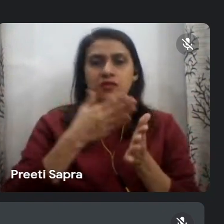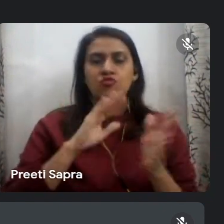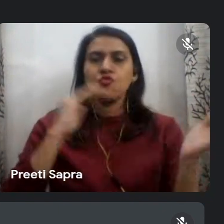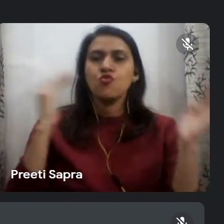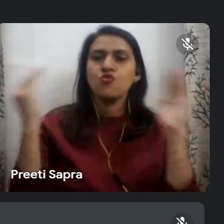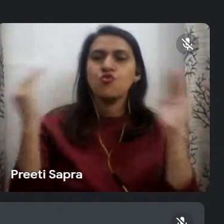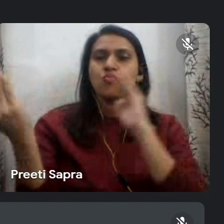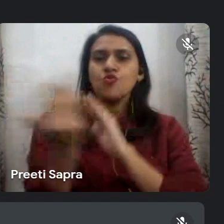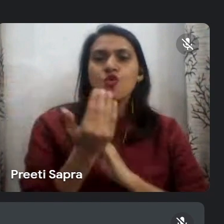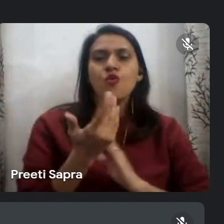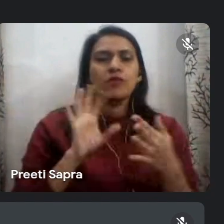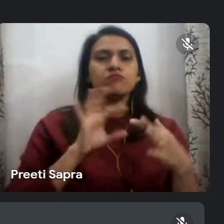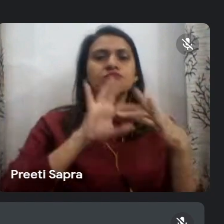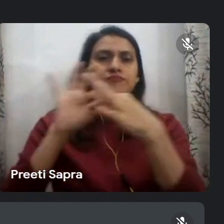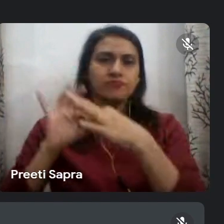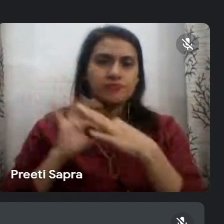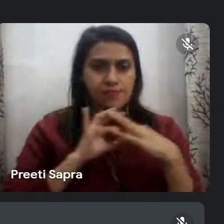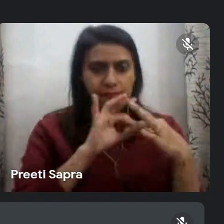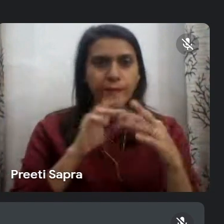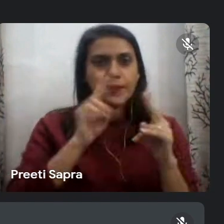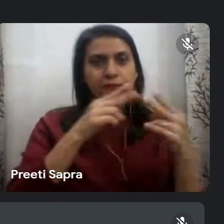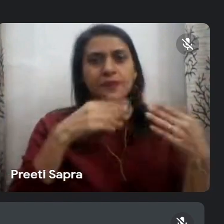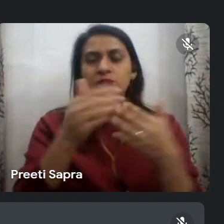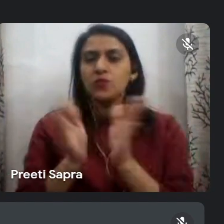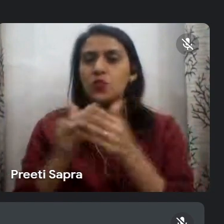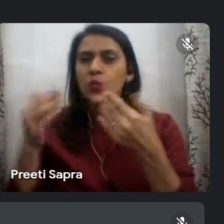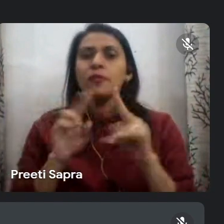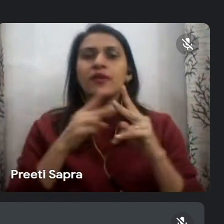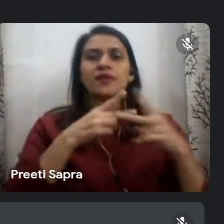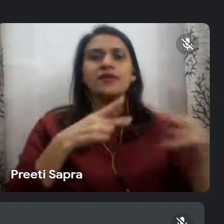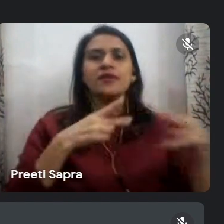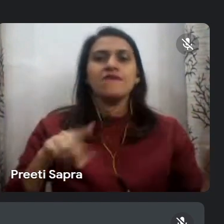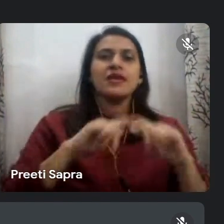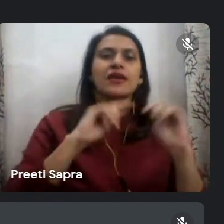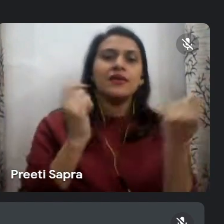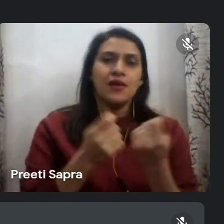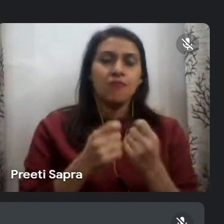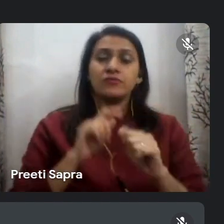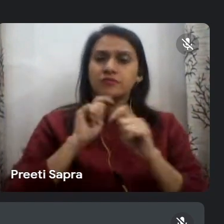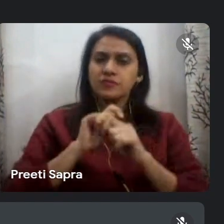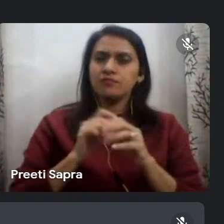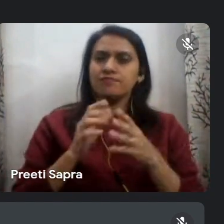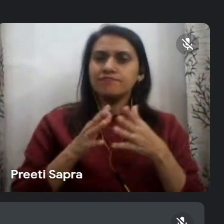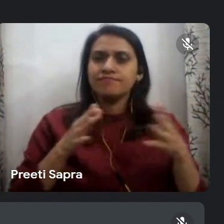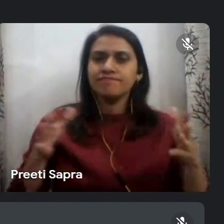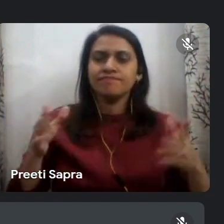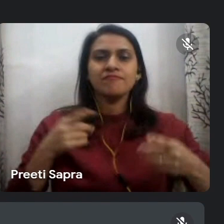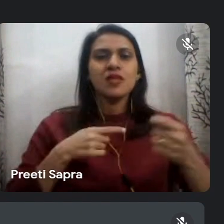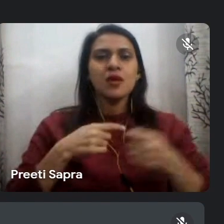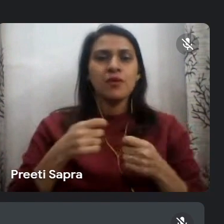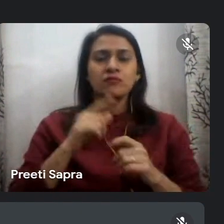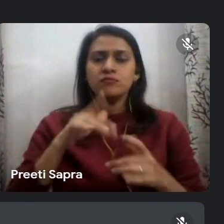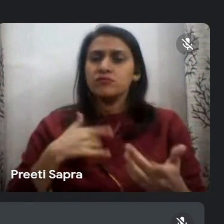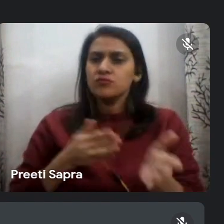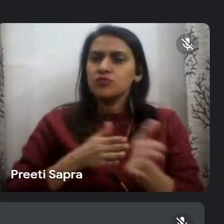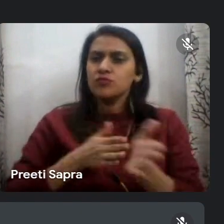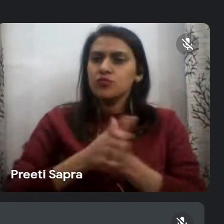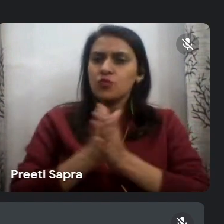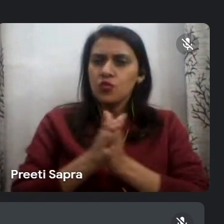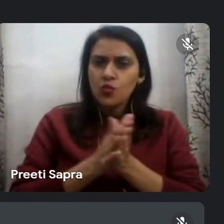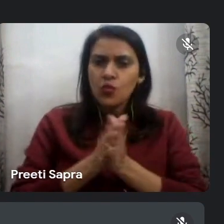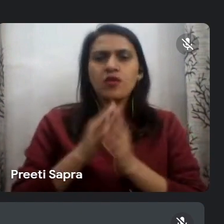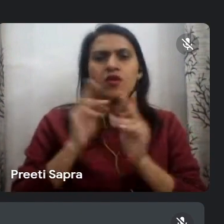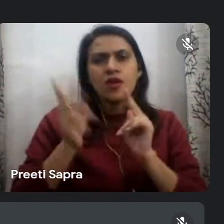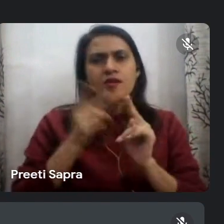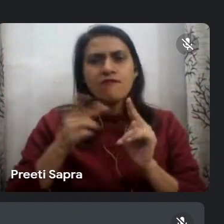building relationships across various groups and teams. In addition to his business experience, Gopi is passionate about driving projects